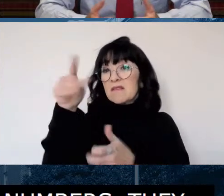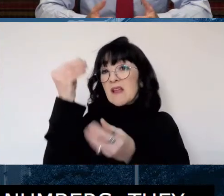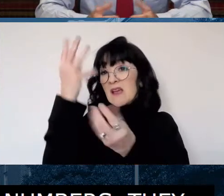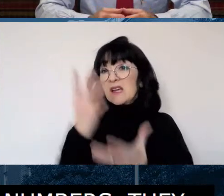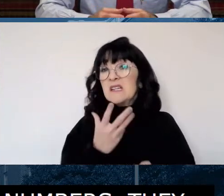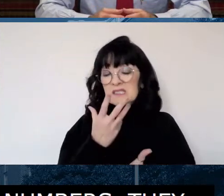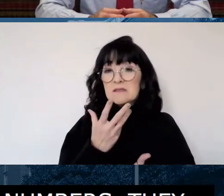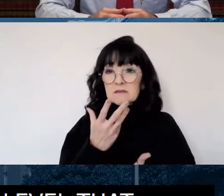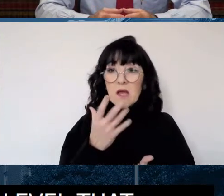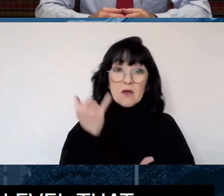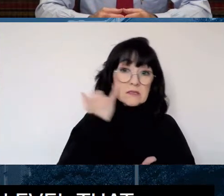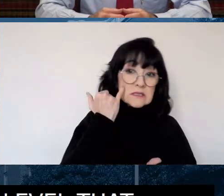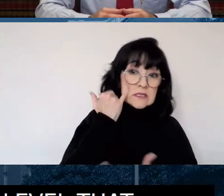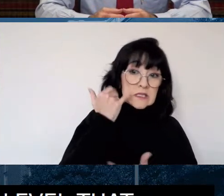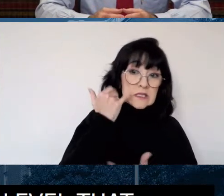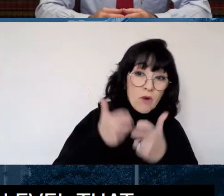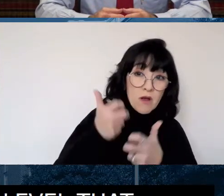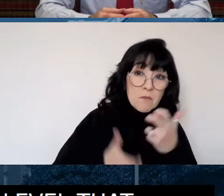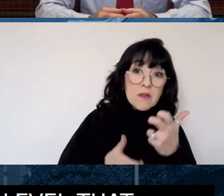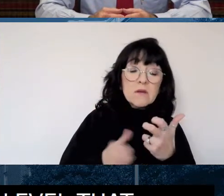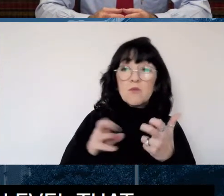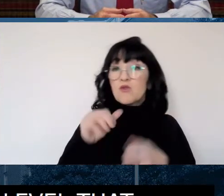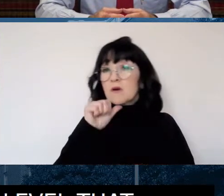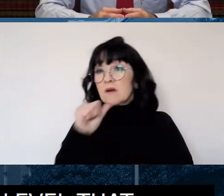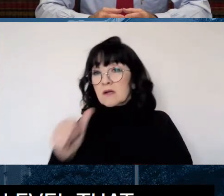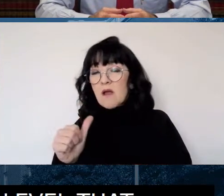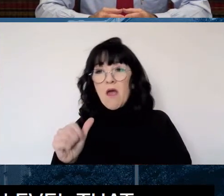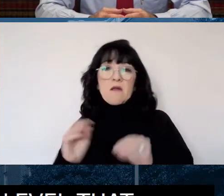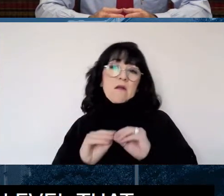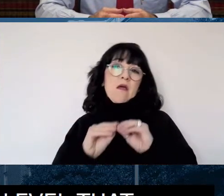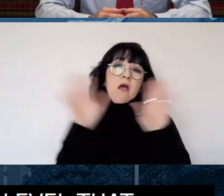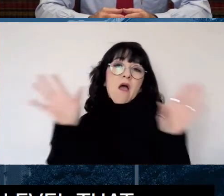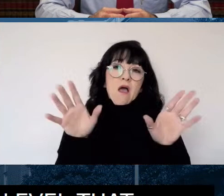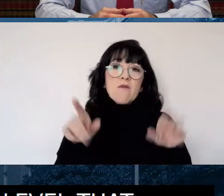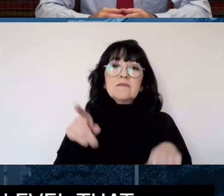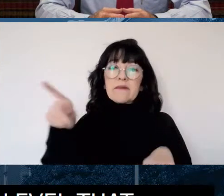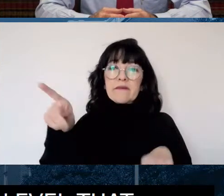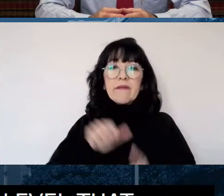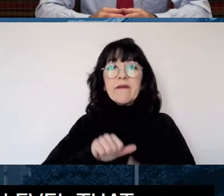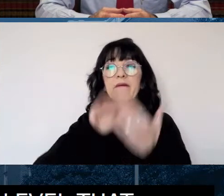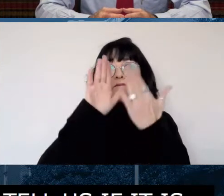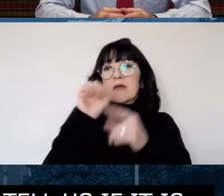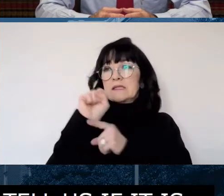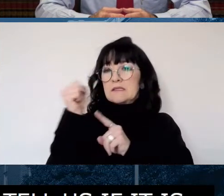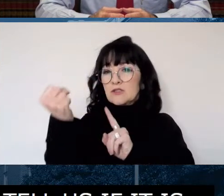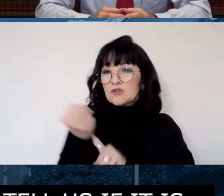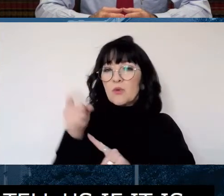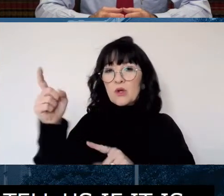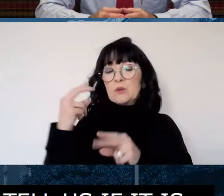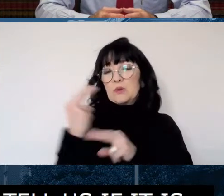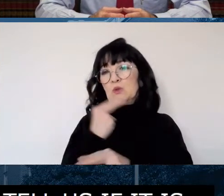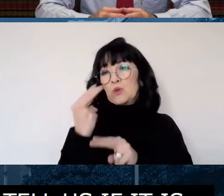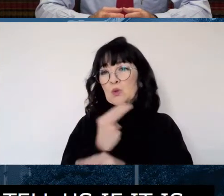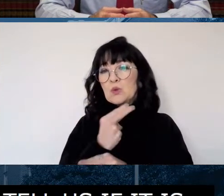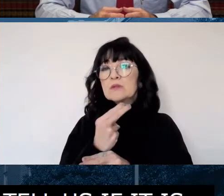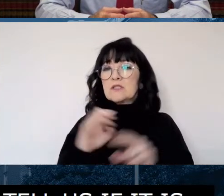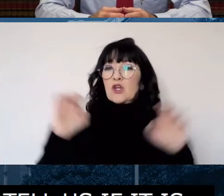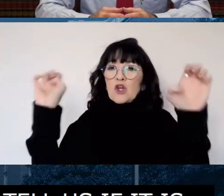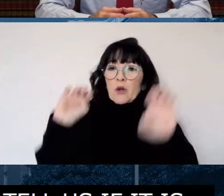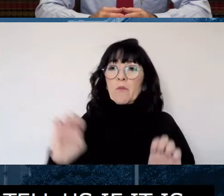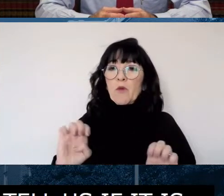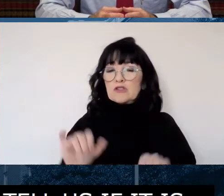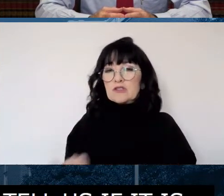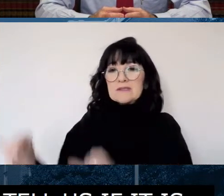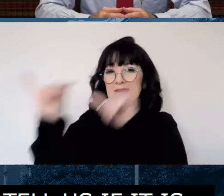problematic. Obviously, they've gone into a situation where they're using emergency standards of care. We've heard